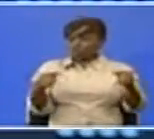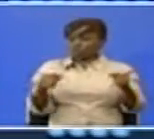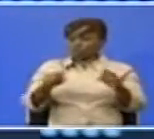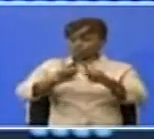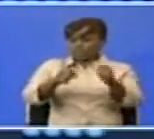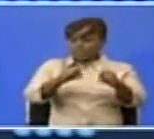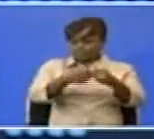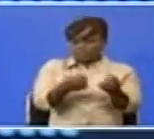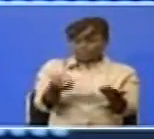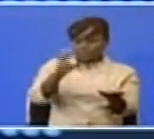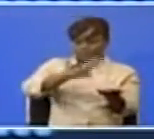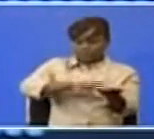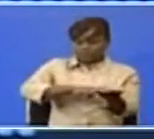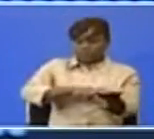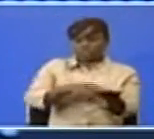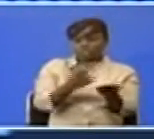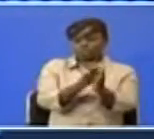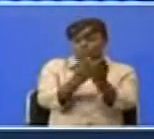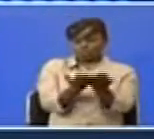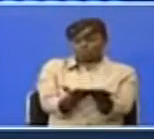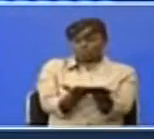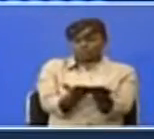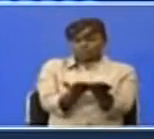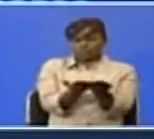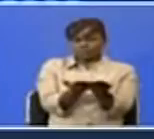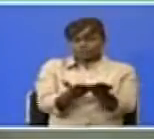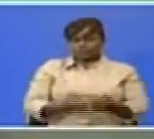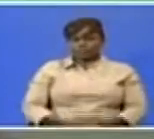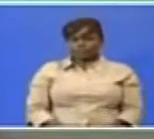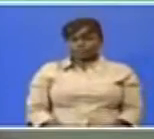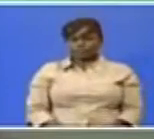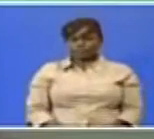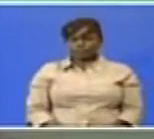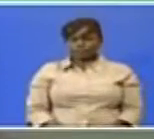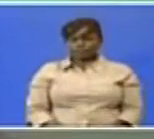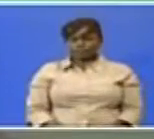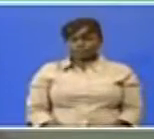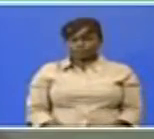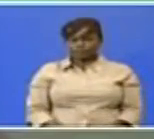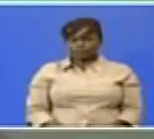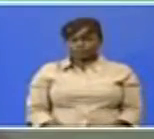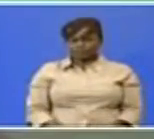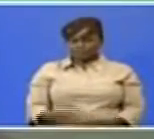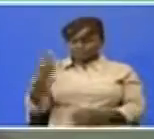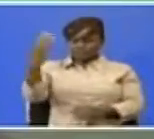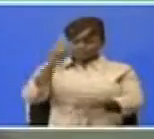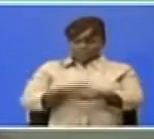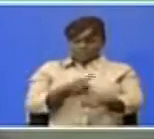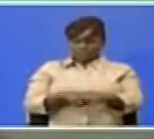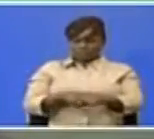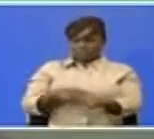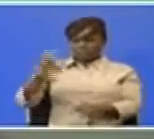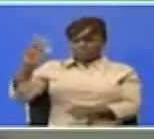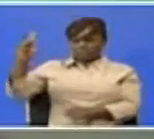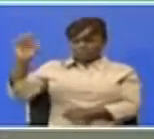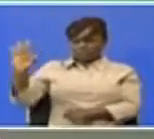with the electoral lists. Robinson Okenye has the details. After being postponed for almost three occasions, the Football Kenya